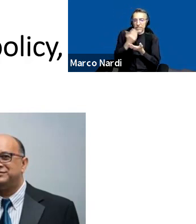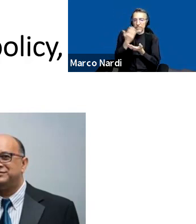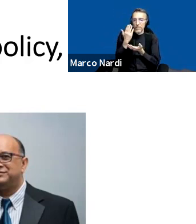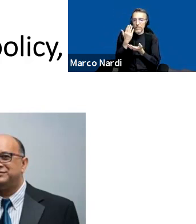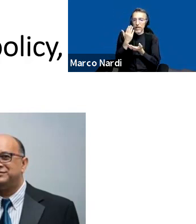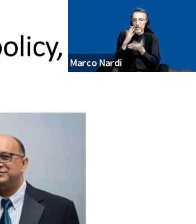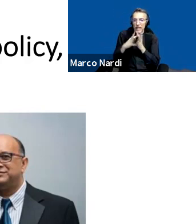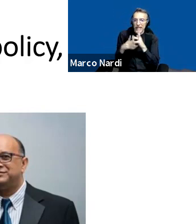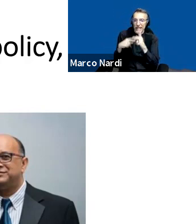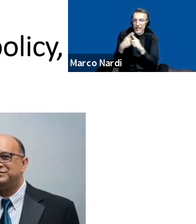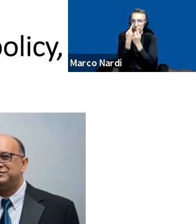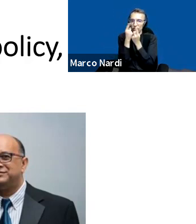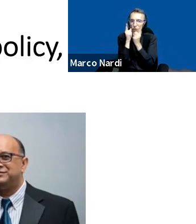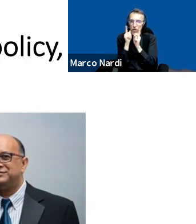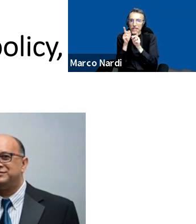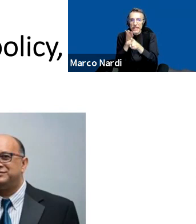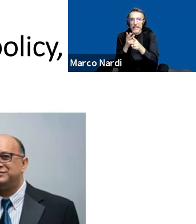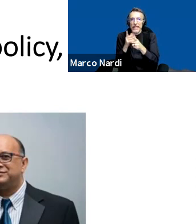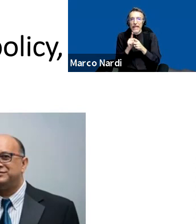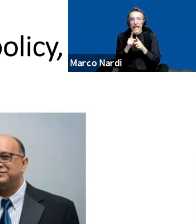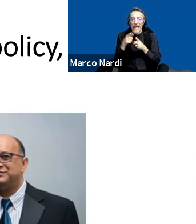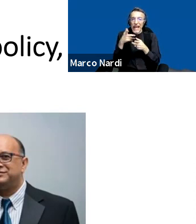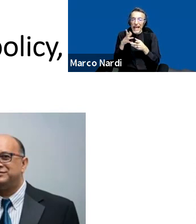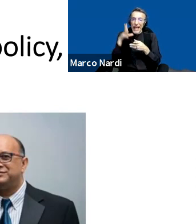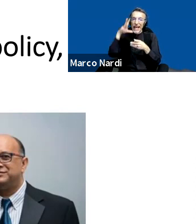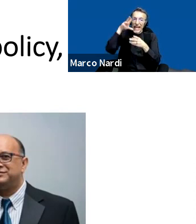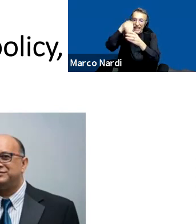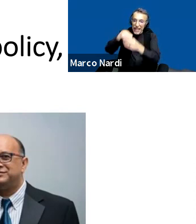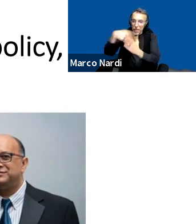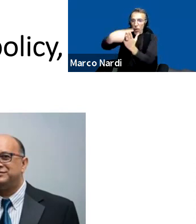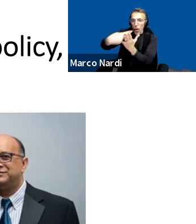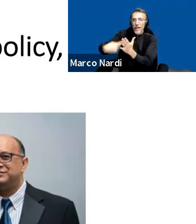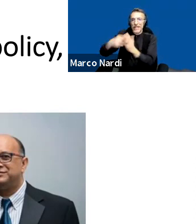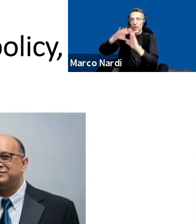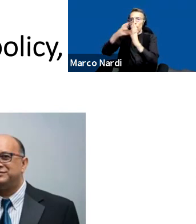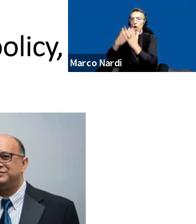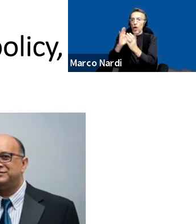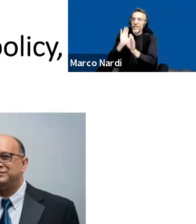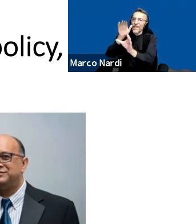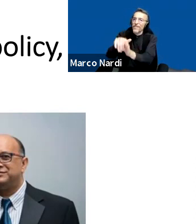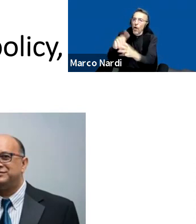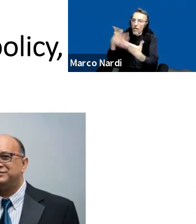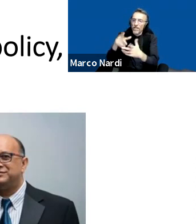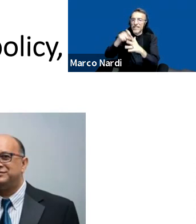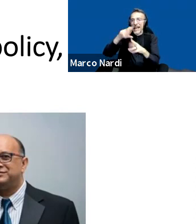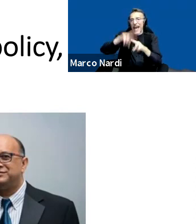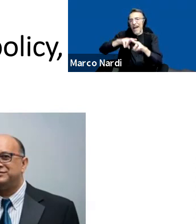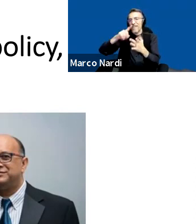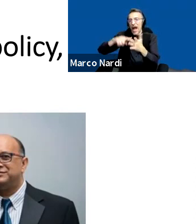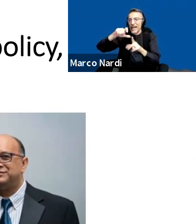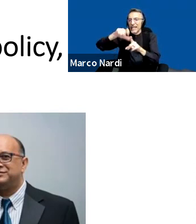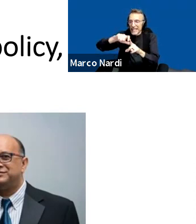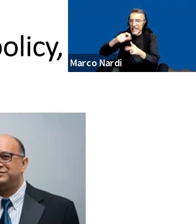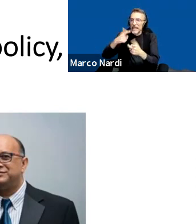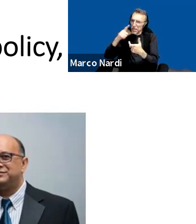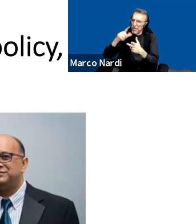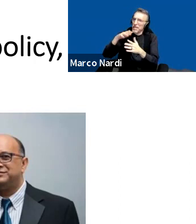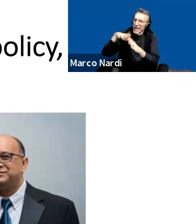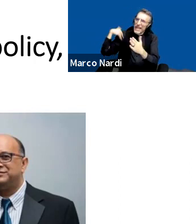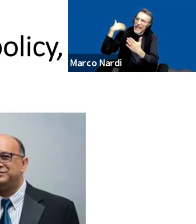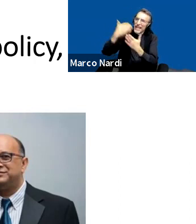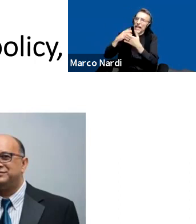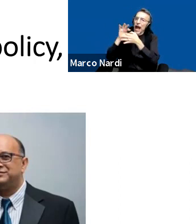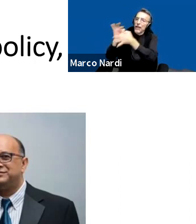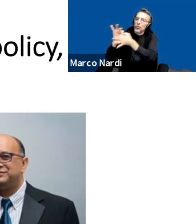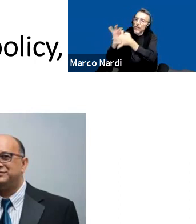at Sussex, has also been in and out of the policy world, worked for DFID, has had a long